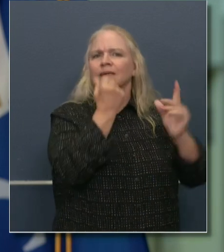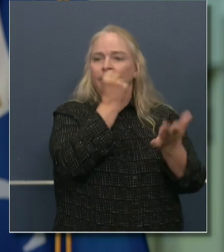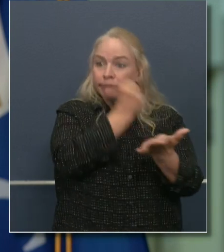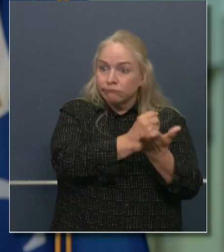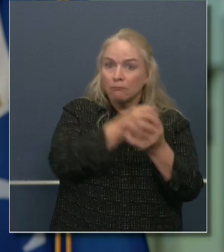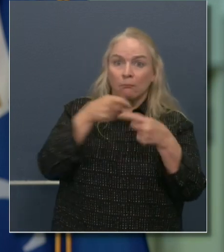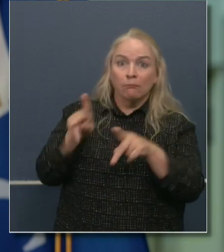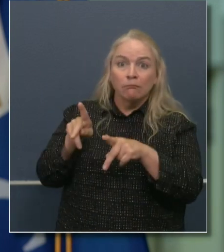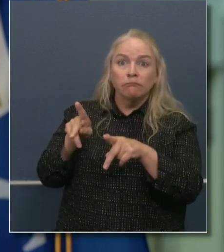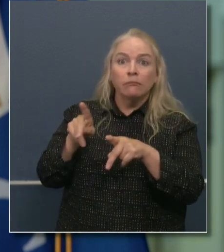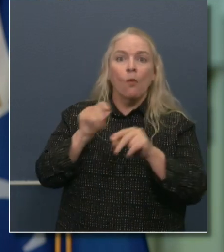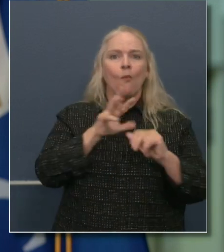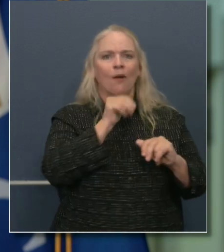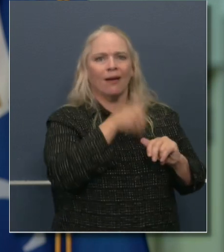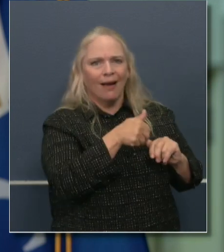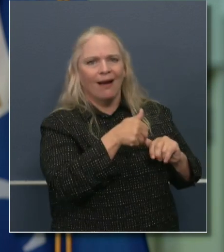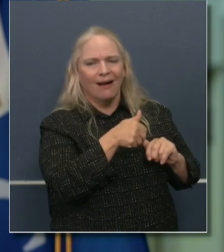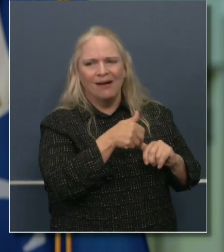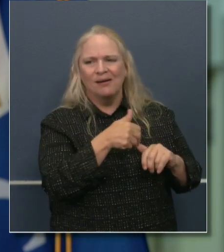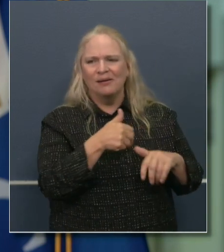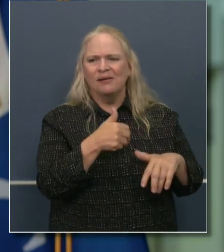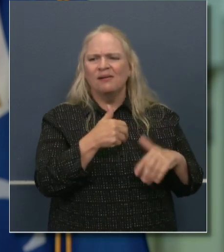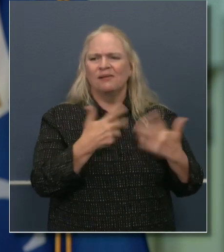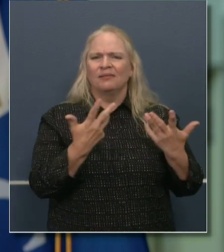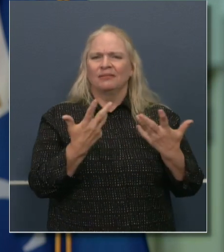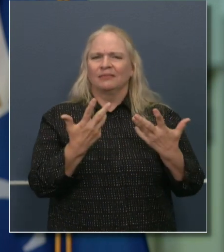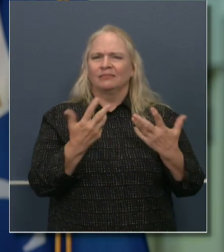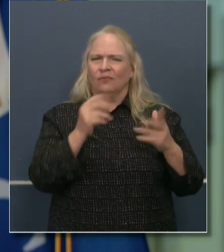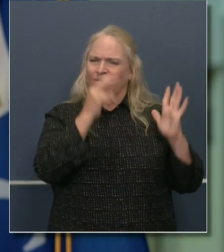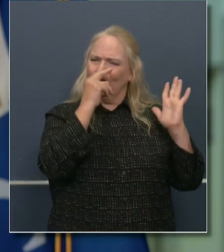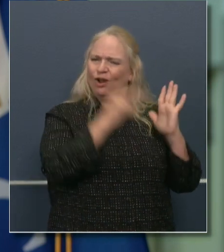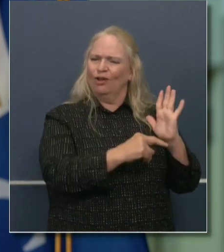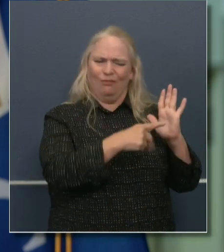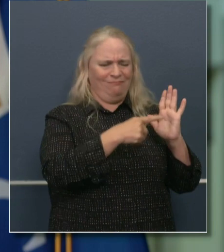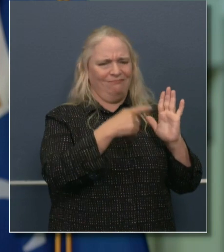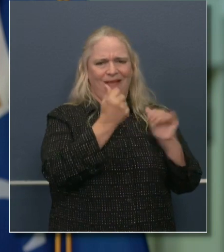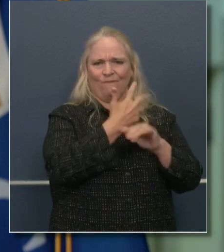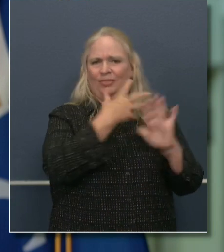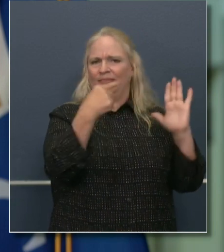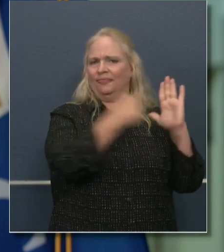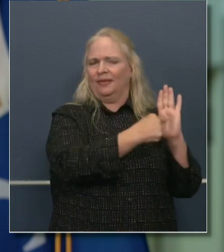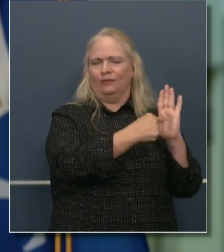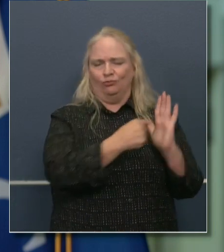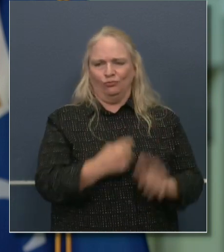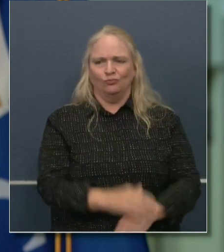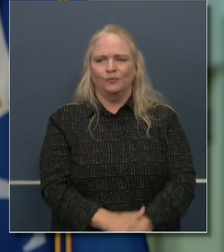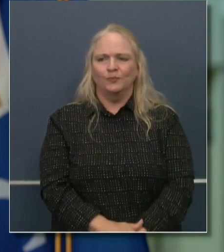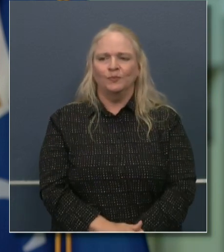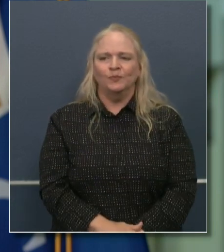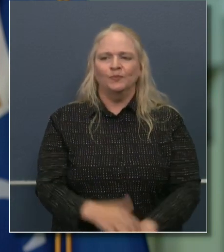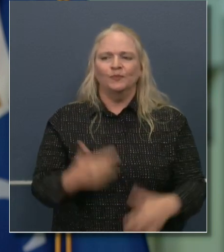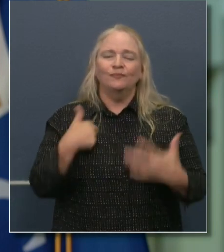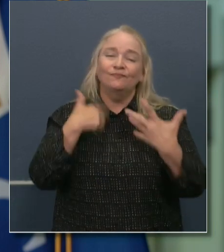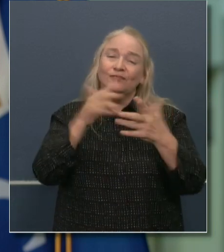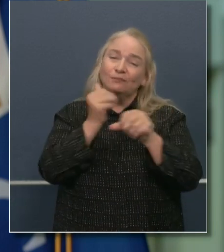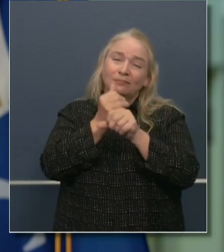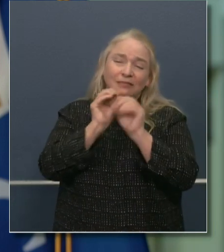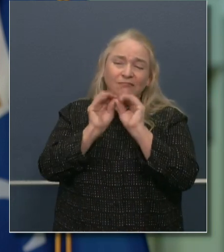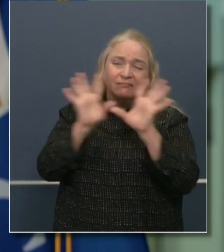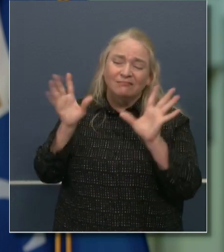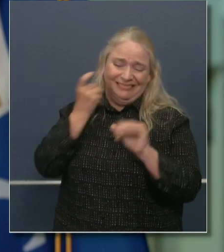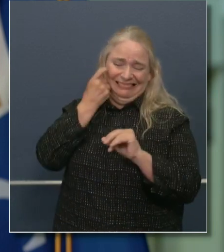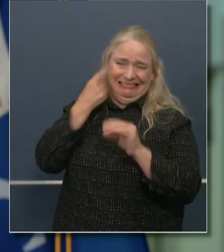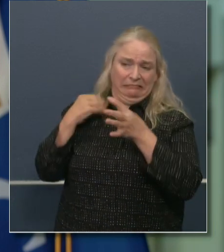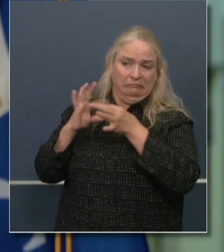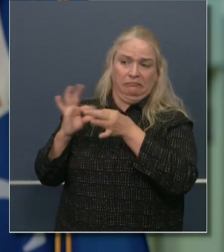the technical assistance on this list is being provided. I made it crystal clear a moment ago, and I'd encourage